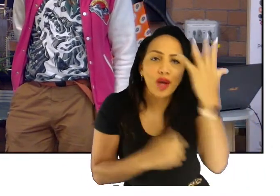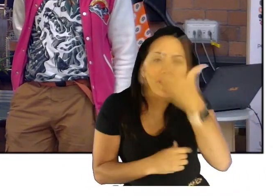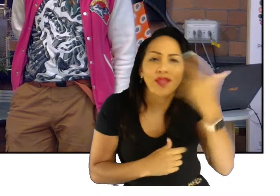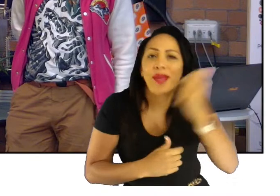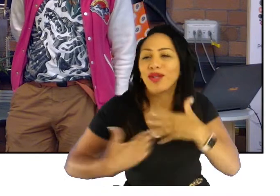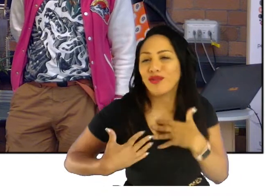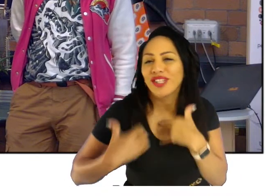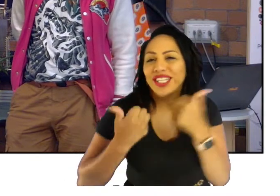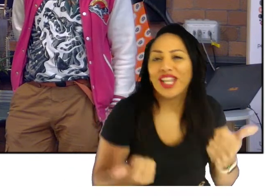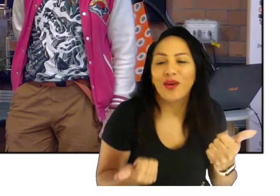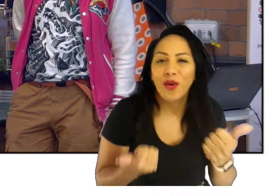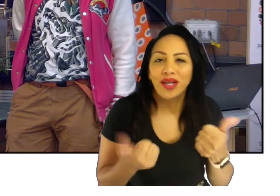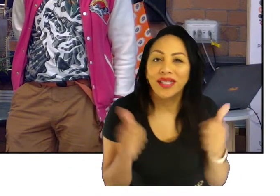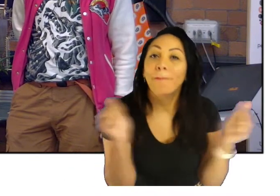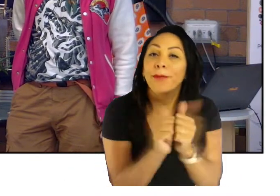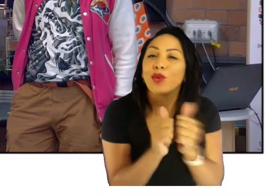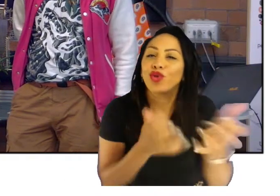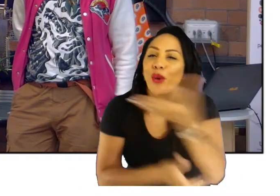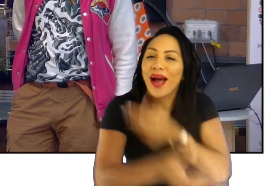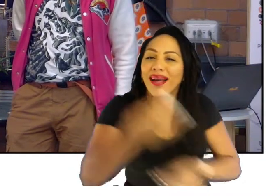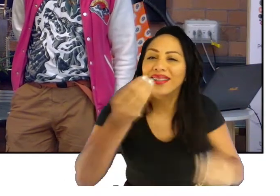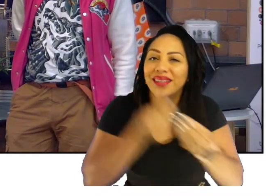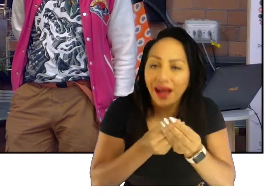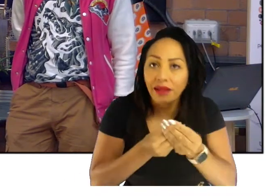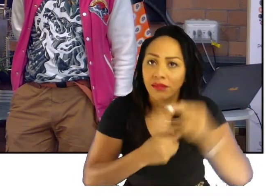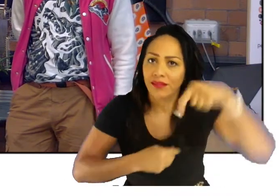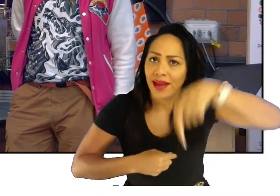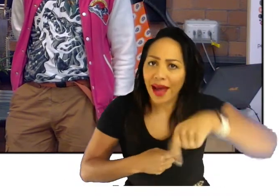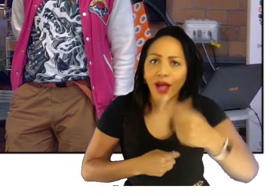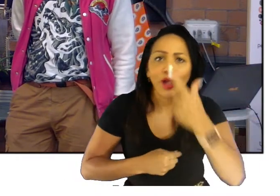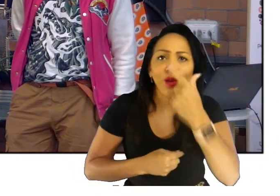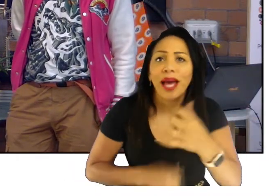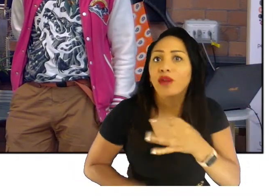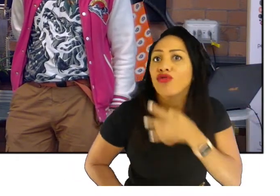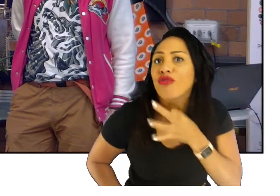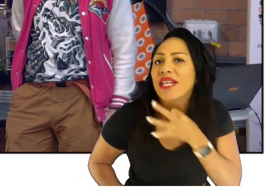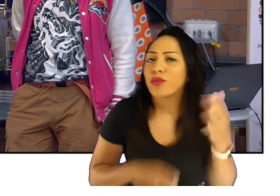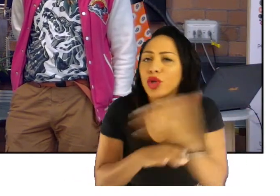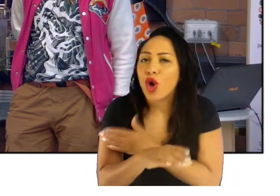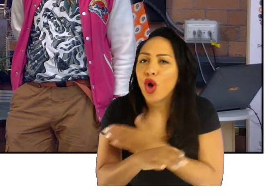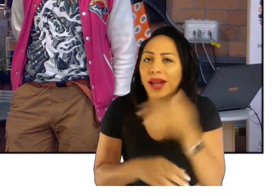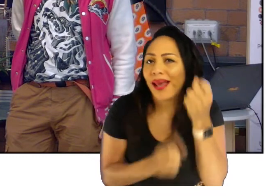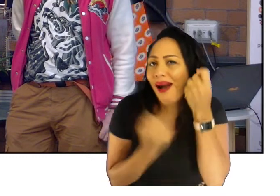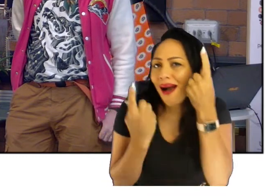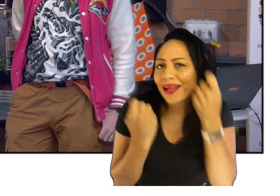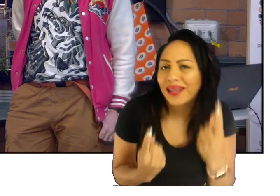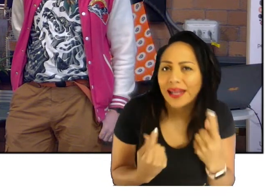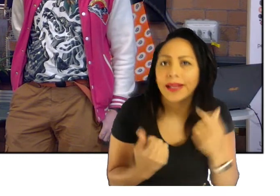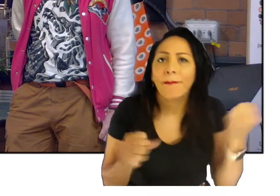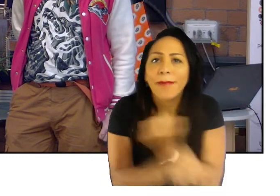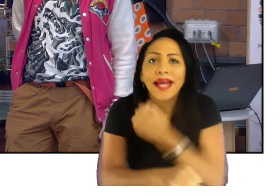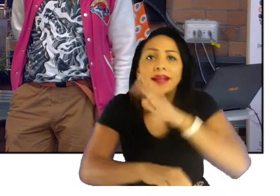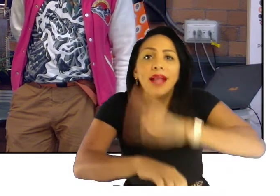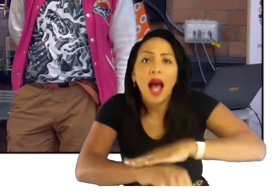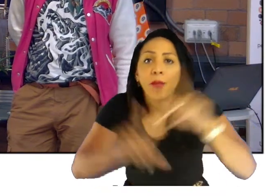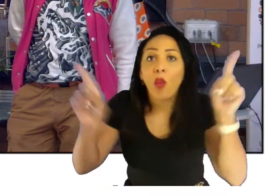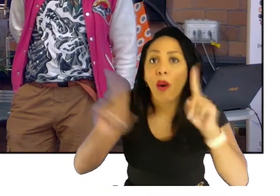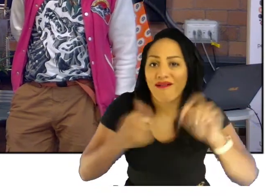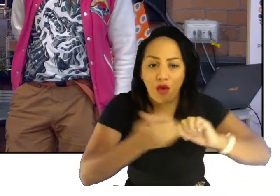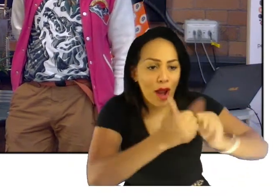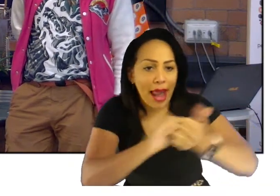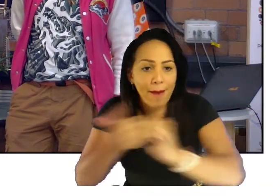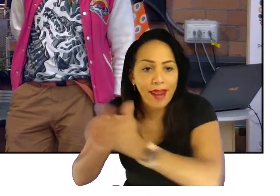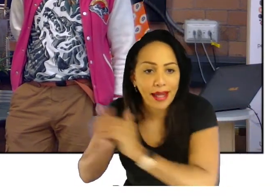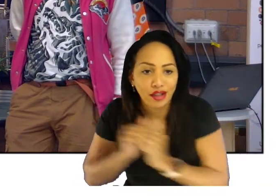exchange. We're a space for people to take risks with early ideas and to make time for collaboration. So a quick